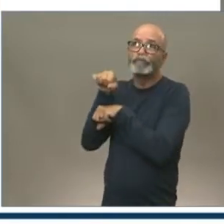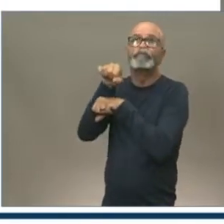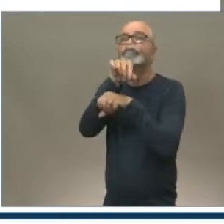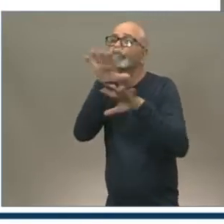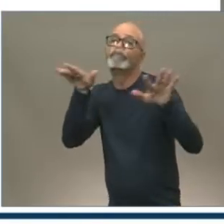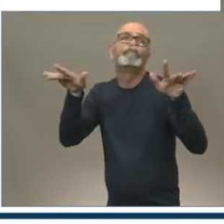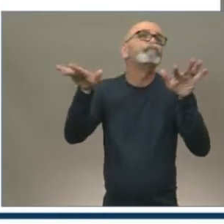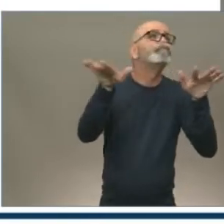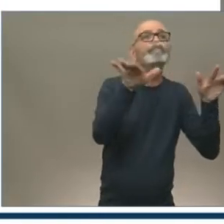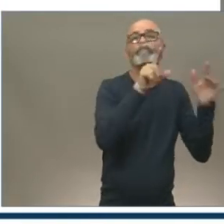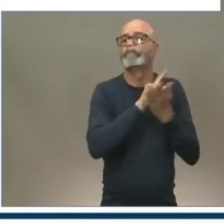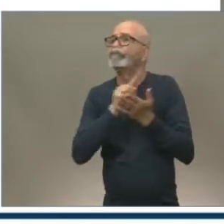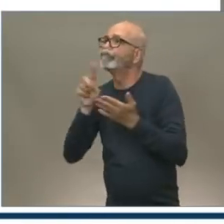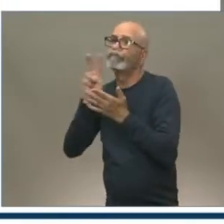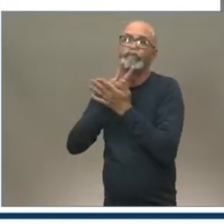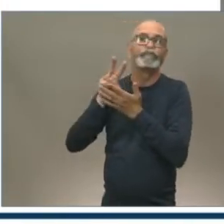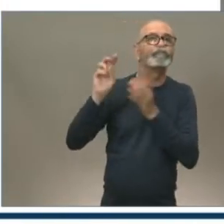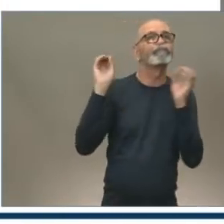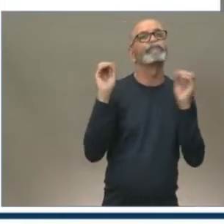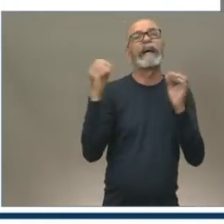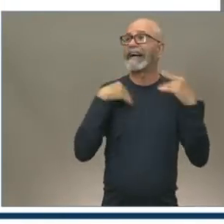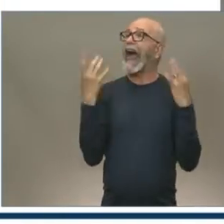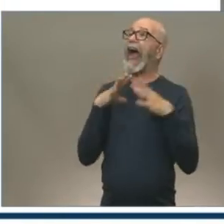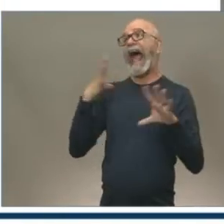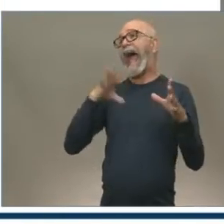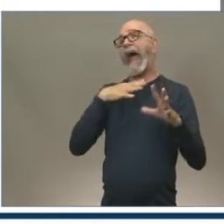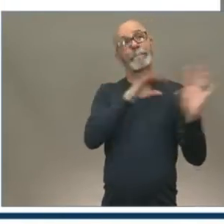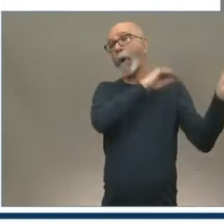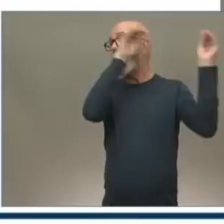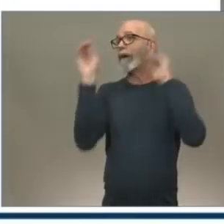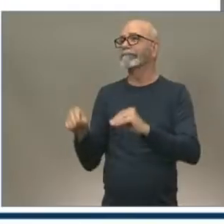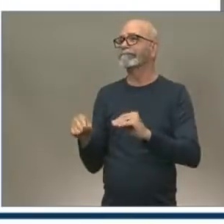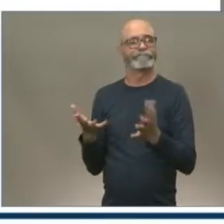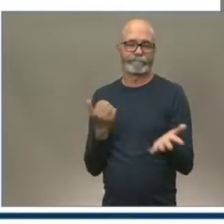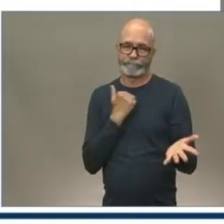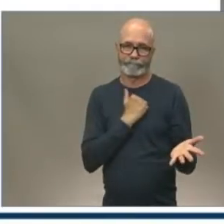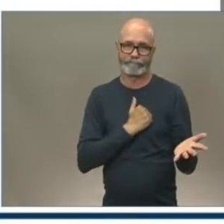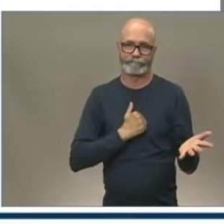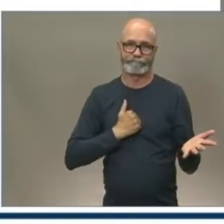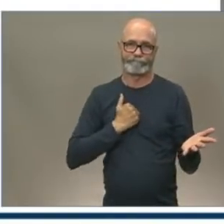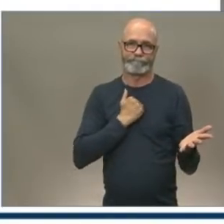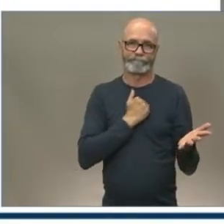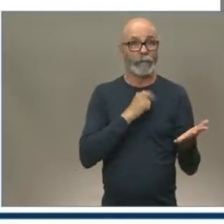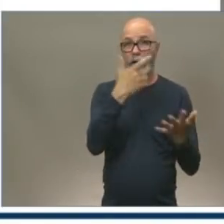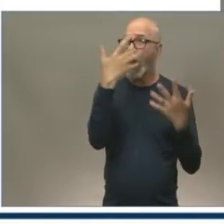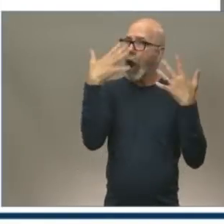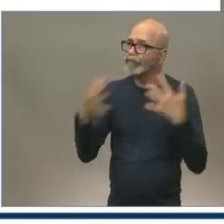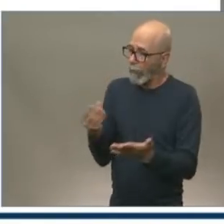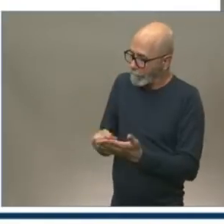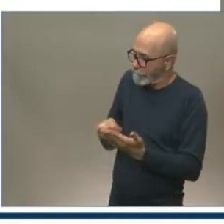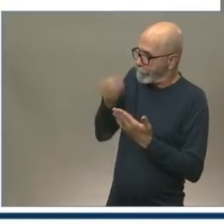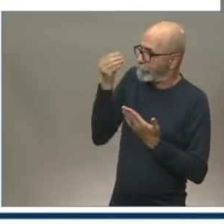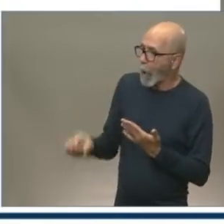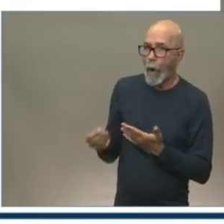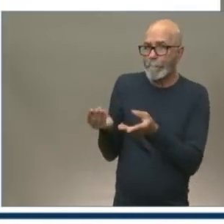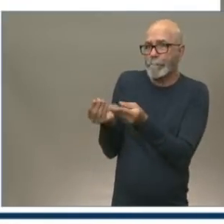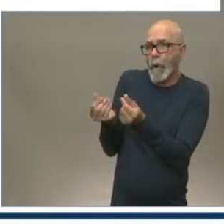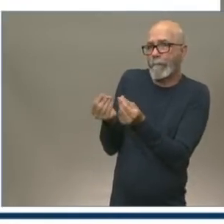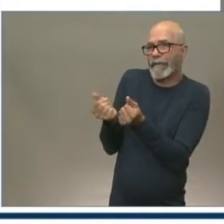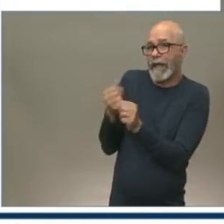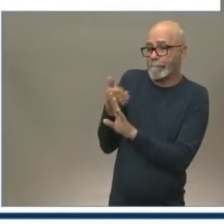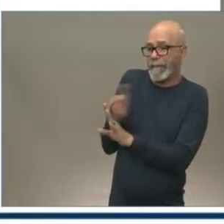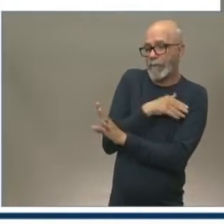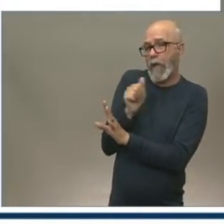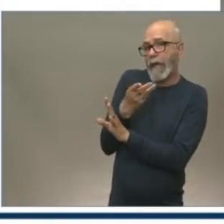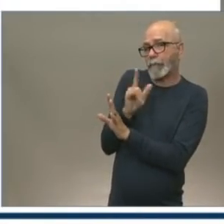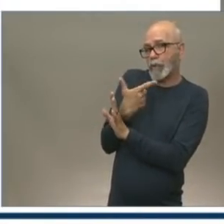and anticipate you can move here. You have to have purchased your new permanent residence in Nova Scotia before April